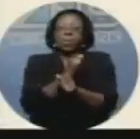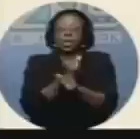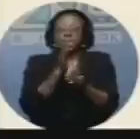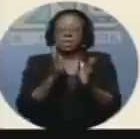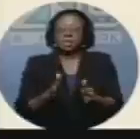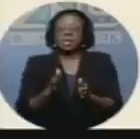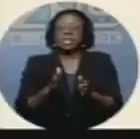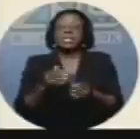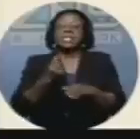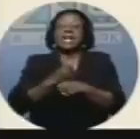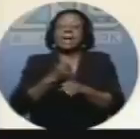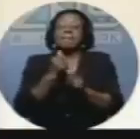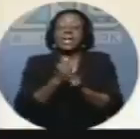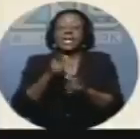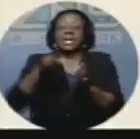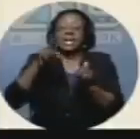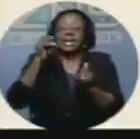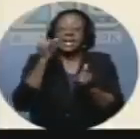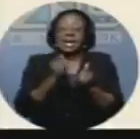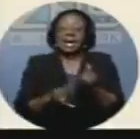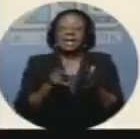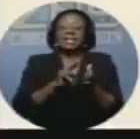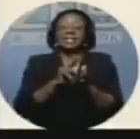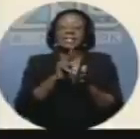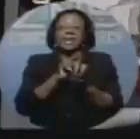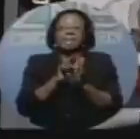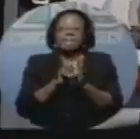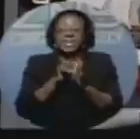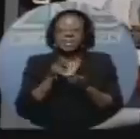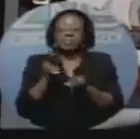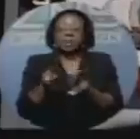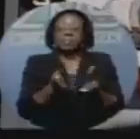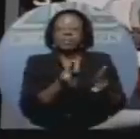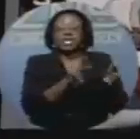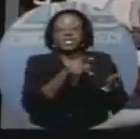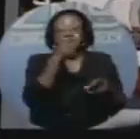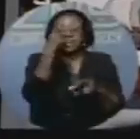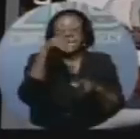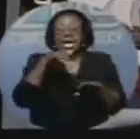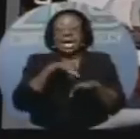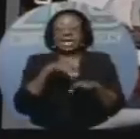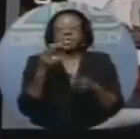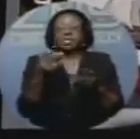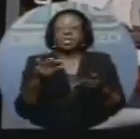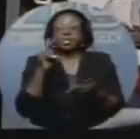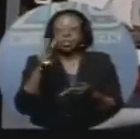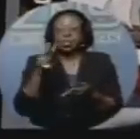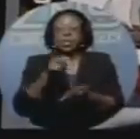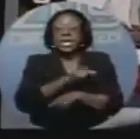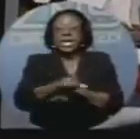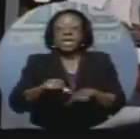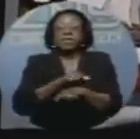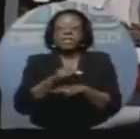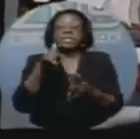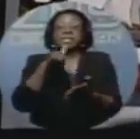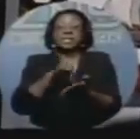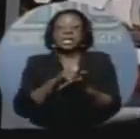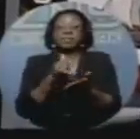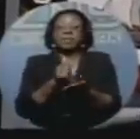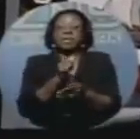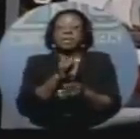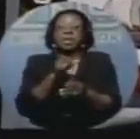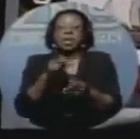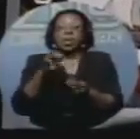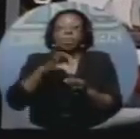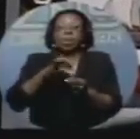last-minute preparations at the two polling venues here in New Providence, the Kendall G. L. Isaacs Gymnasium and the College of the Bahamas, for Monday's